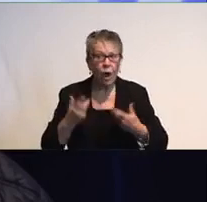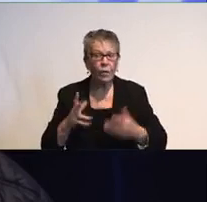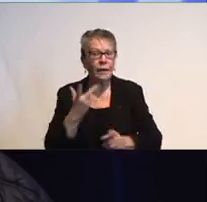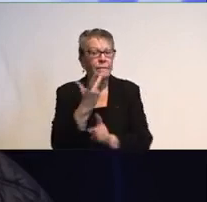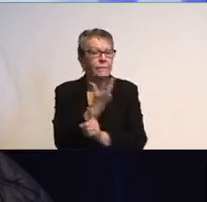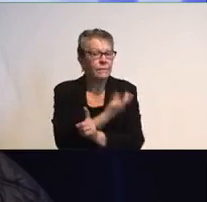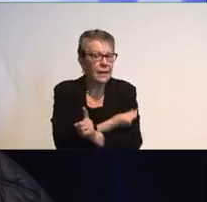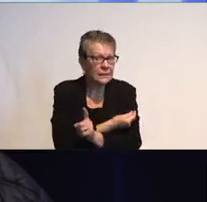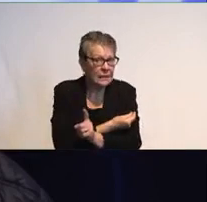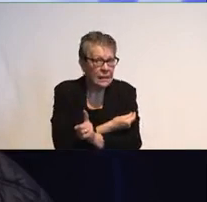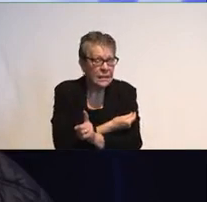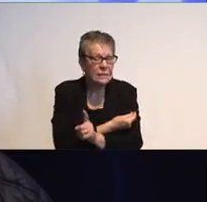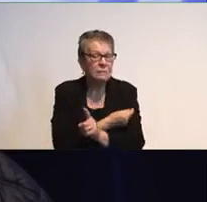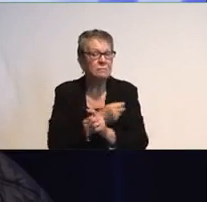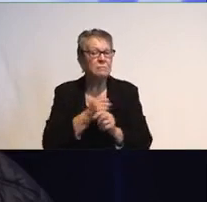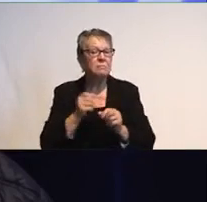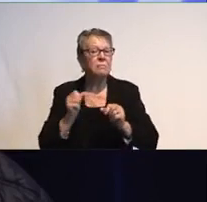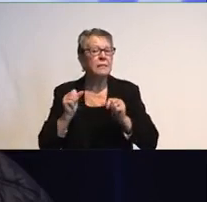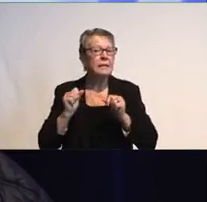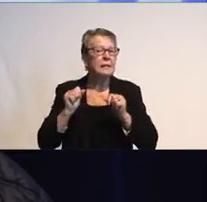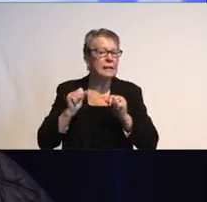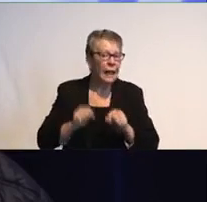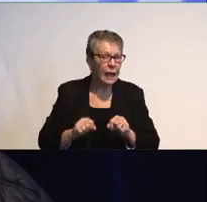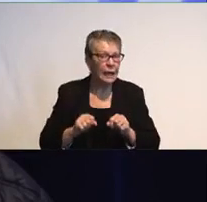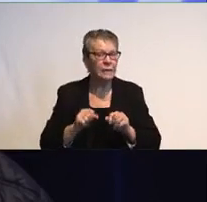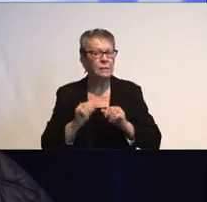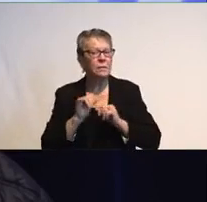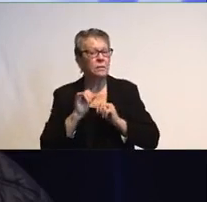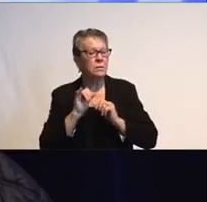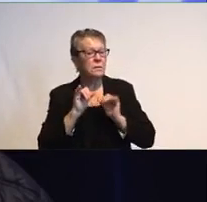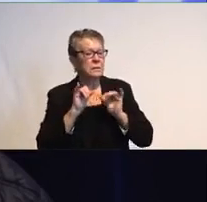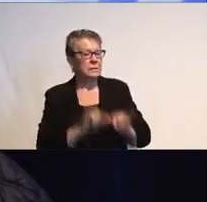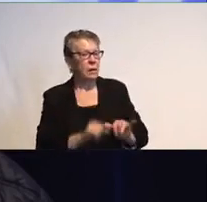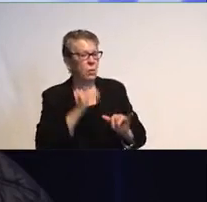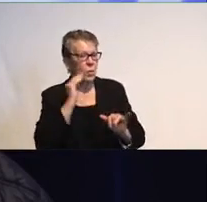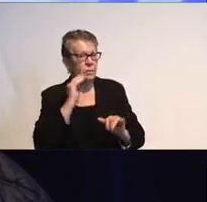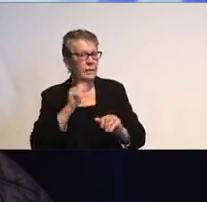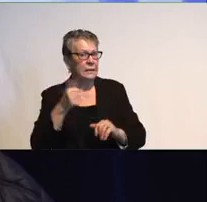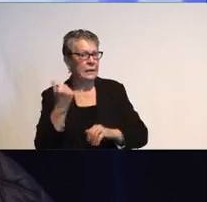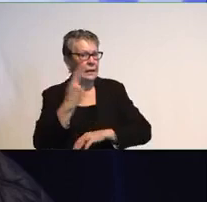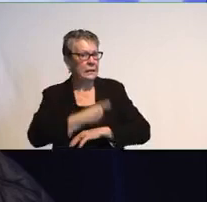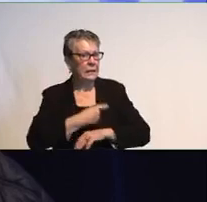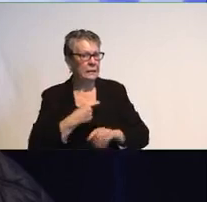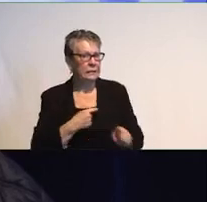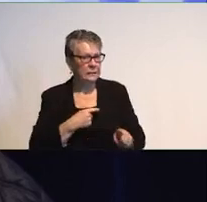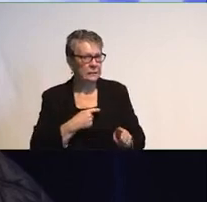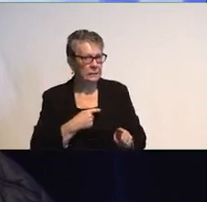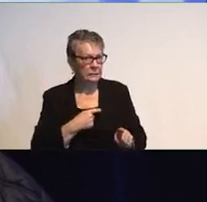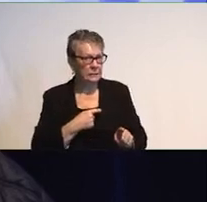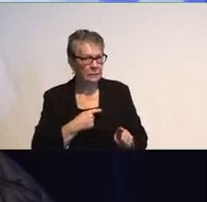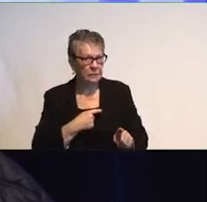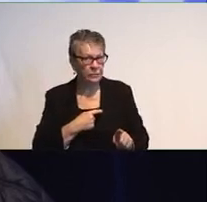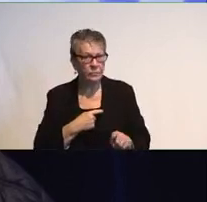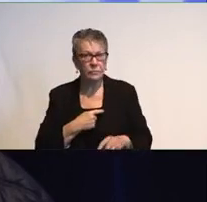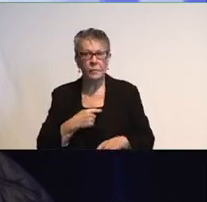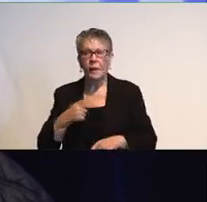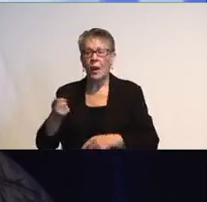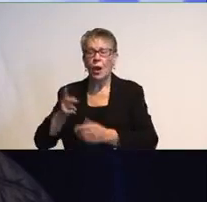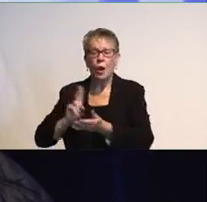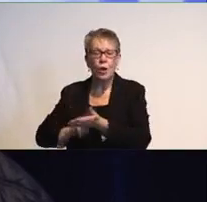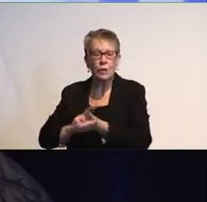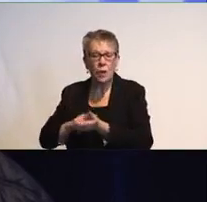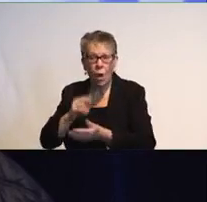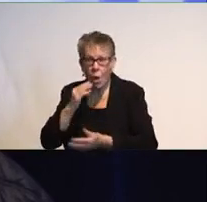The Department of Health has been monitoring the vaccination status of residents and staff in our long-term care facilities. As you know, we have